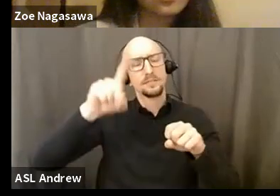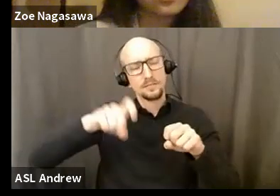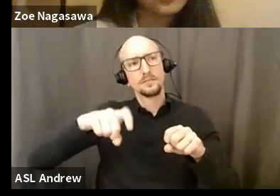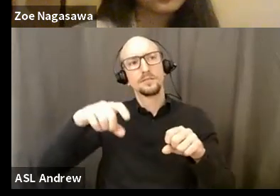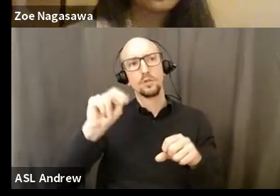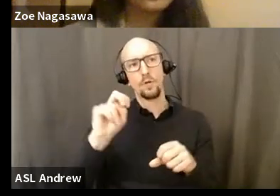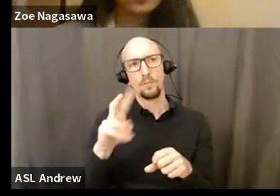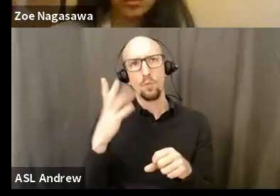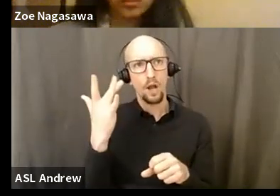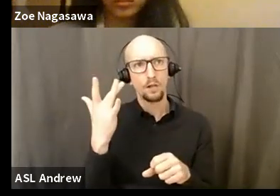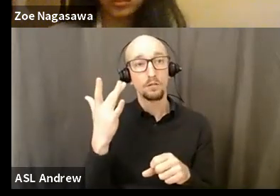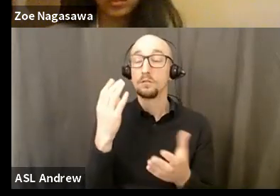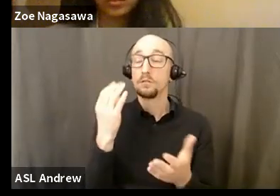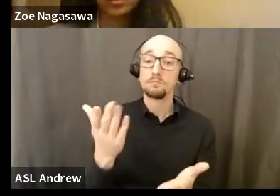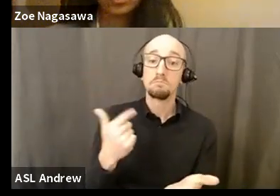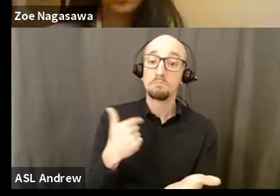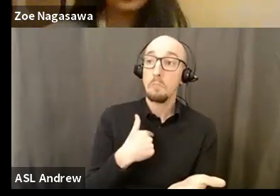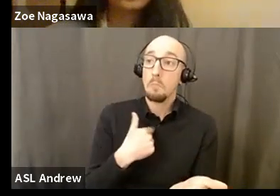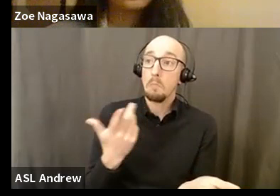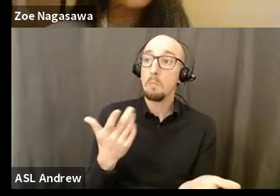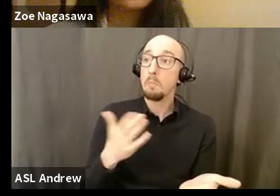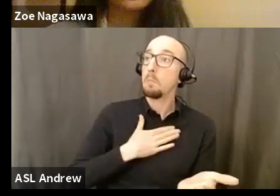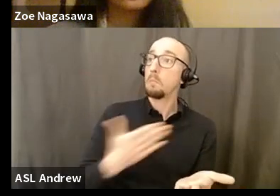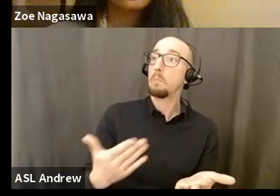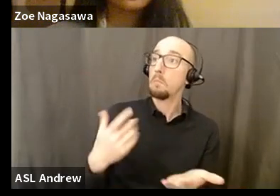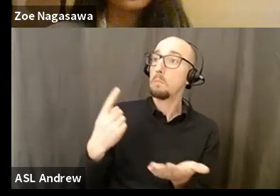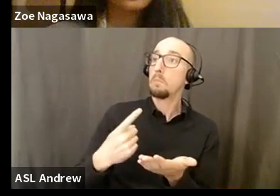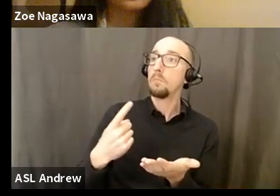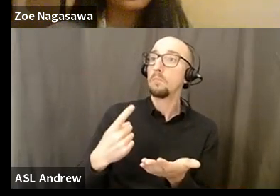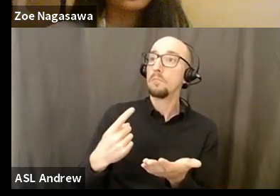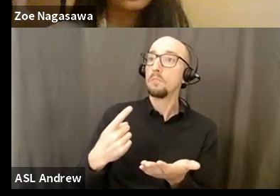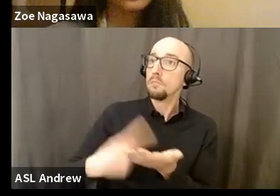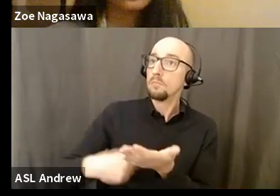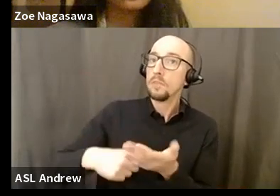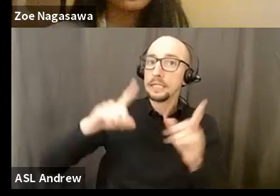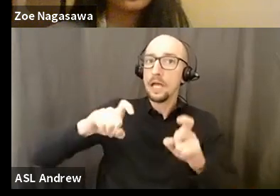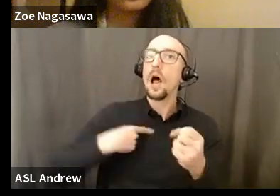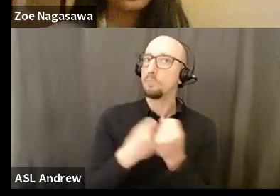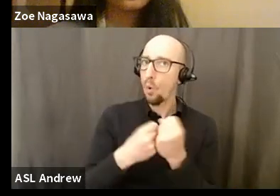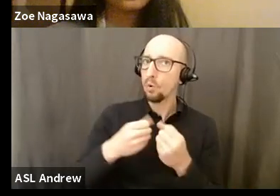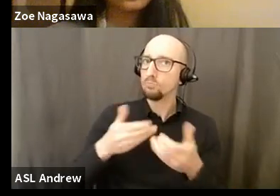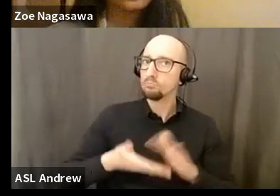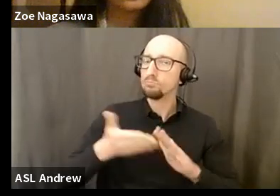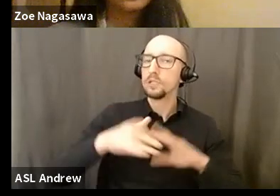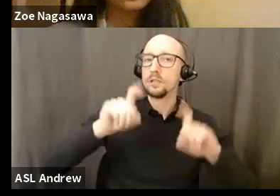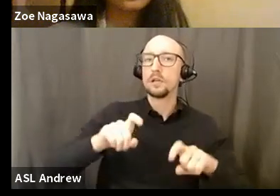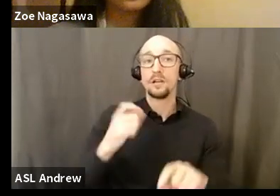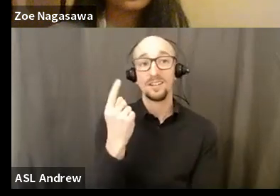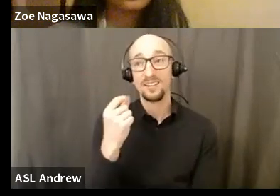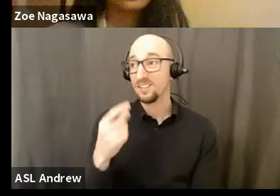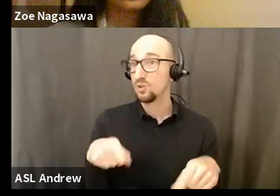Why I'm not opposed. This is just me. I am a proponent of a test, but I'm not opposed to doing it in the